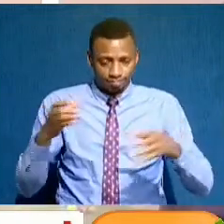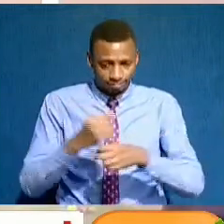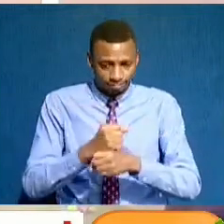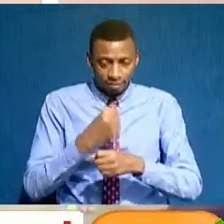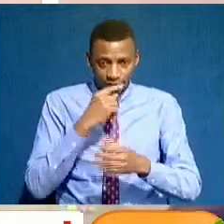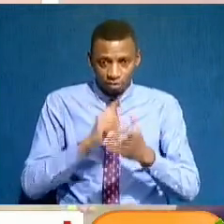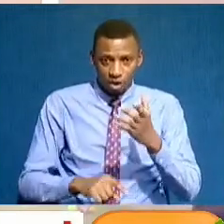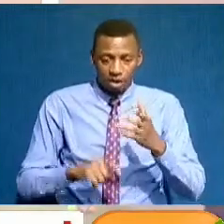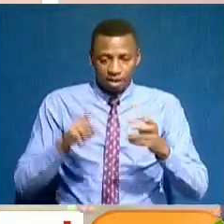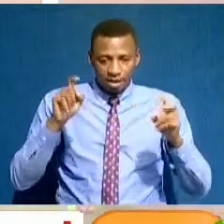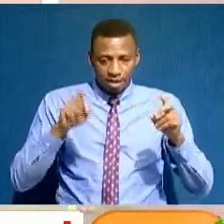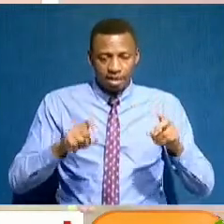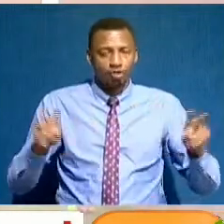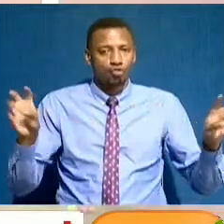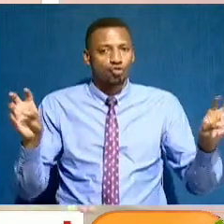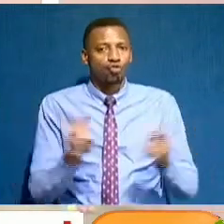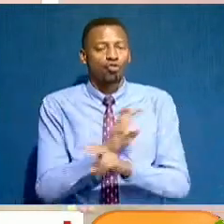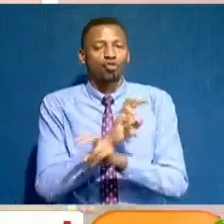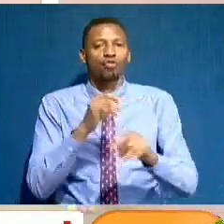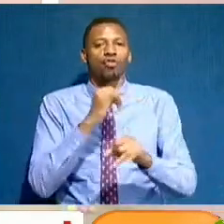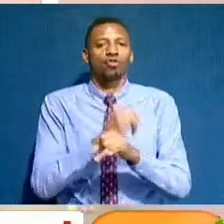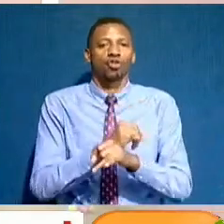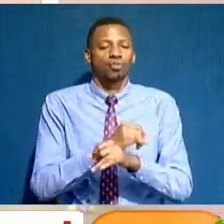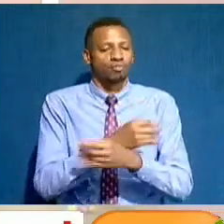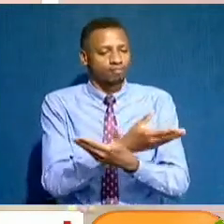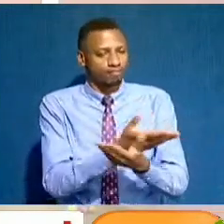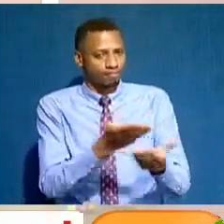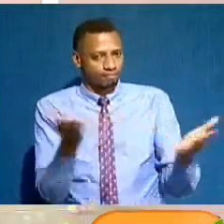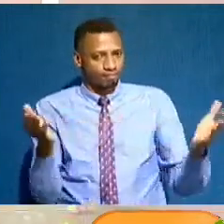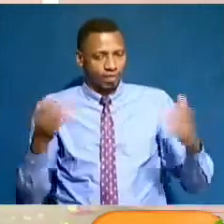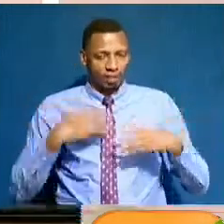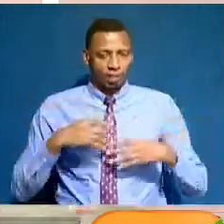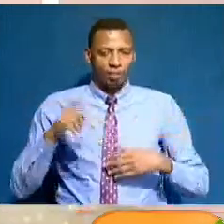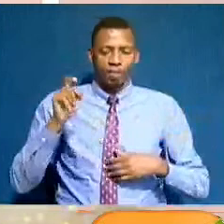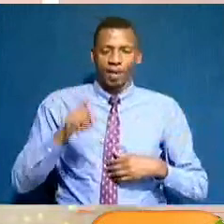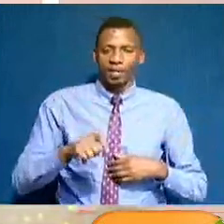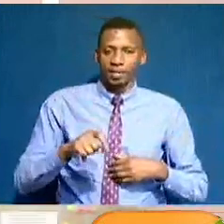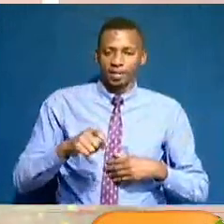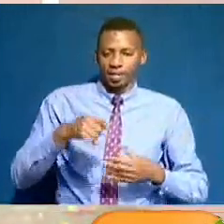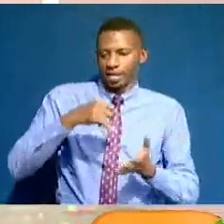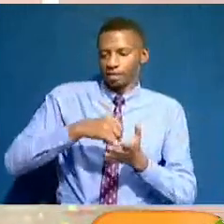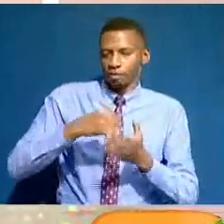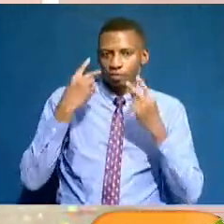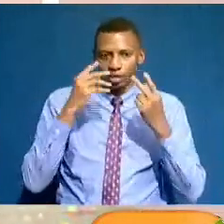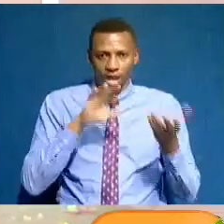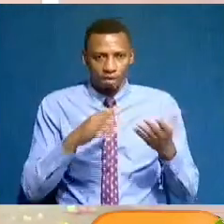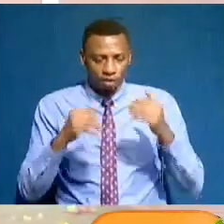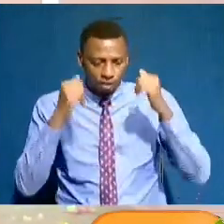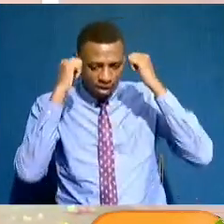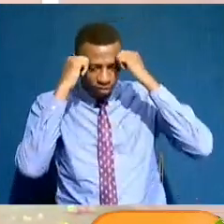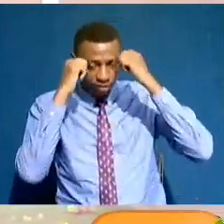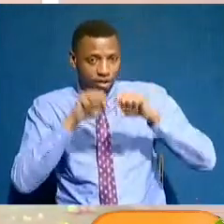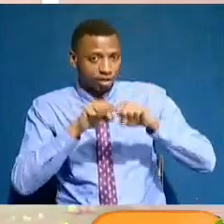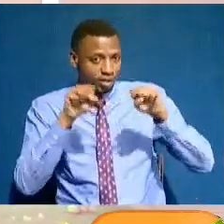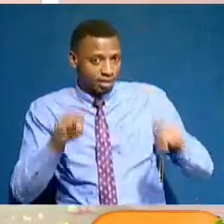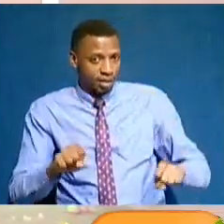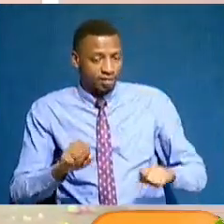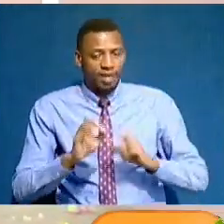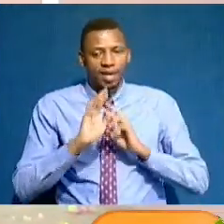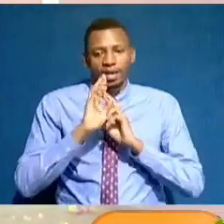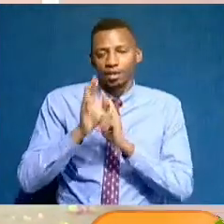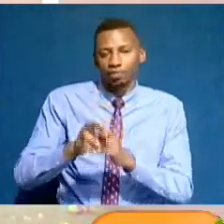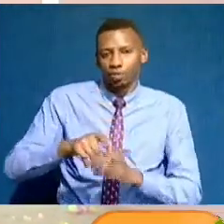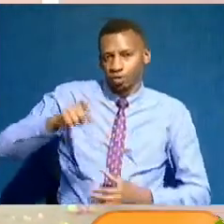And skilling for jobs means that everyone has to be involved. You have to look at how education system is responding to the needs